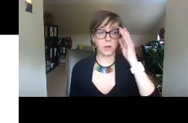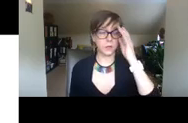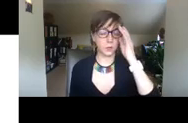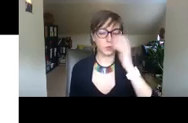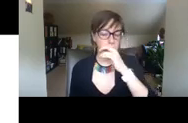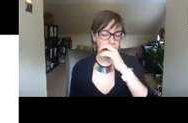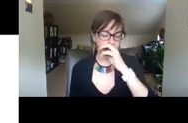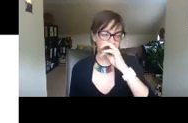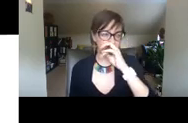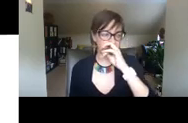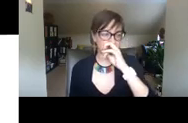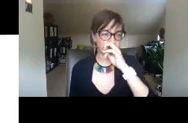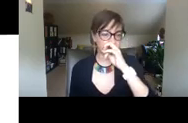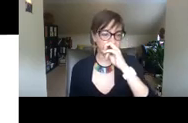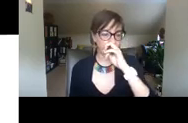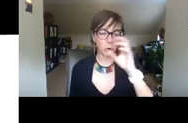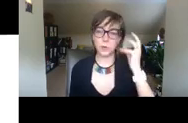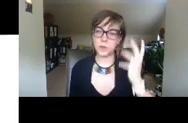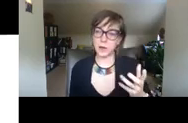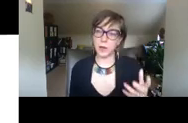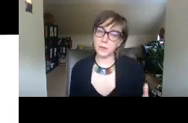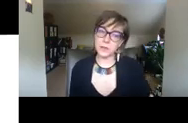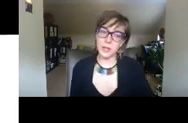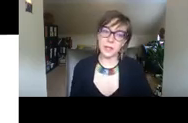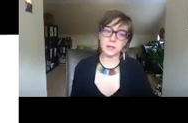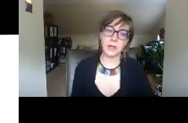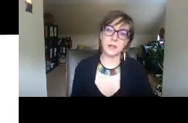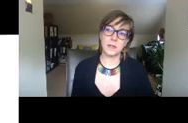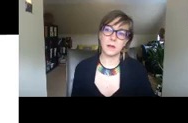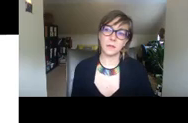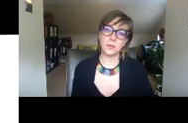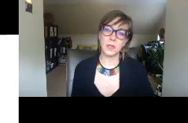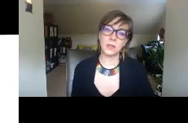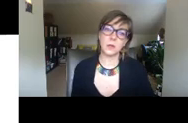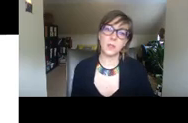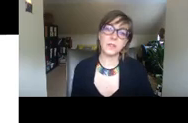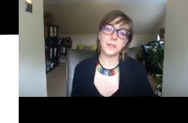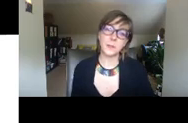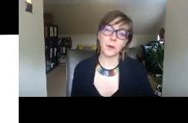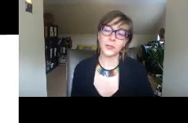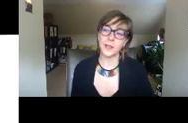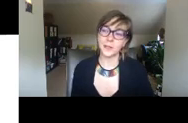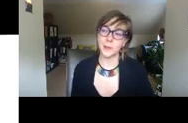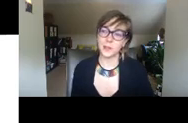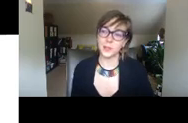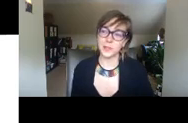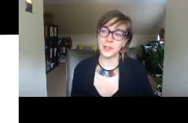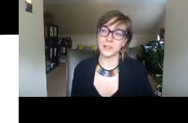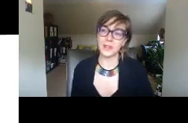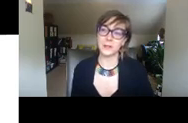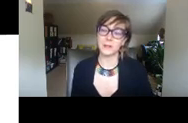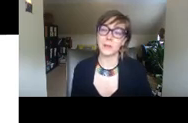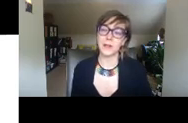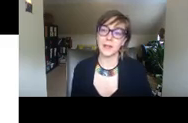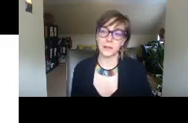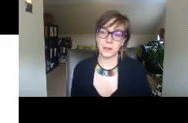want to introduce, and I hope you take away from today, is the idea of using linguistically marginalized patients